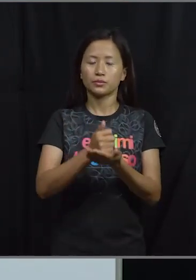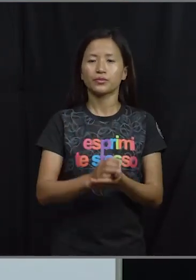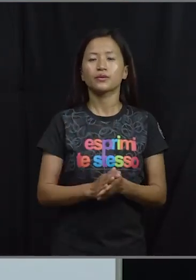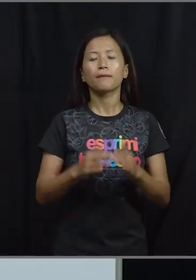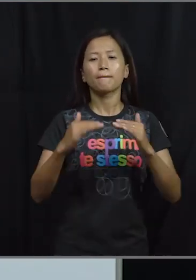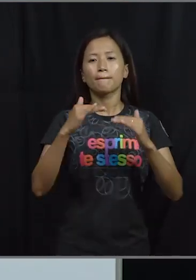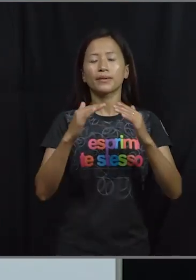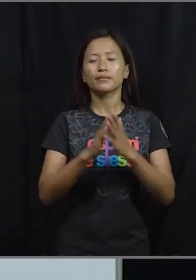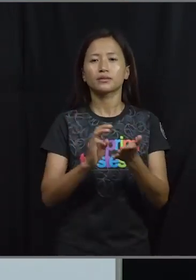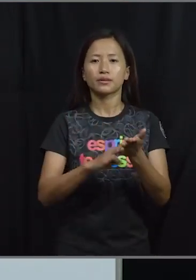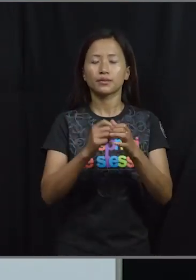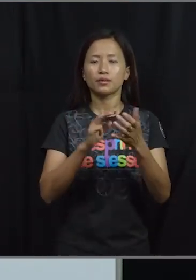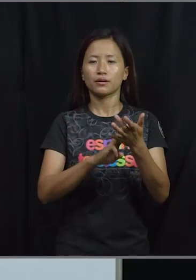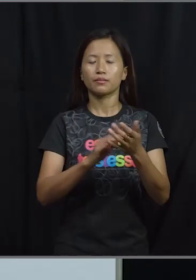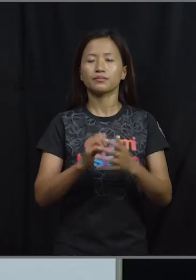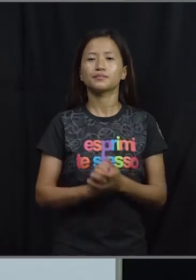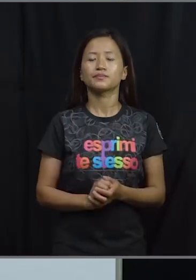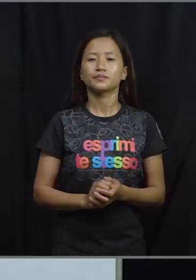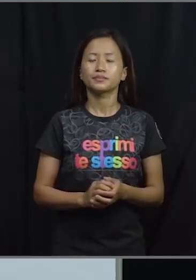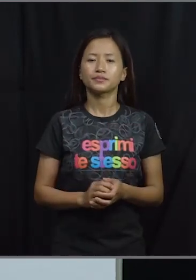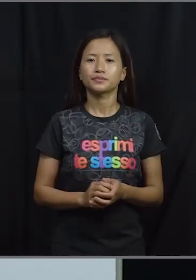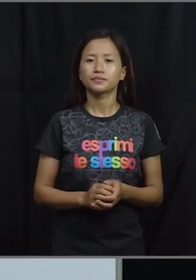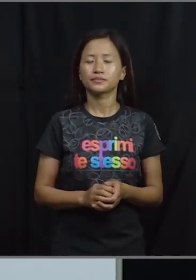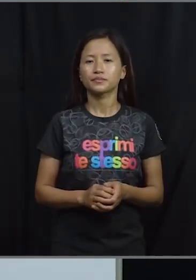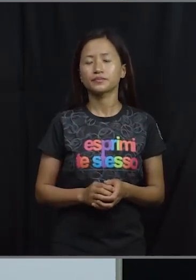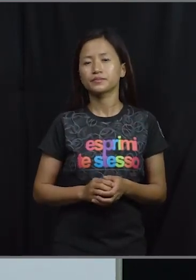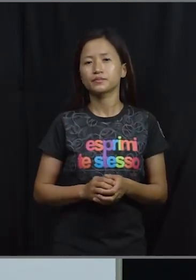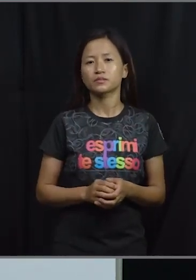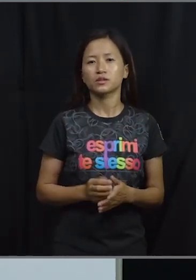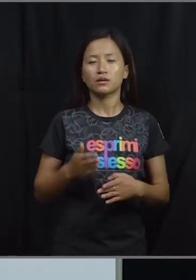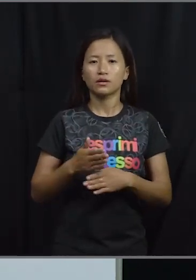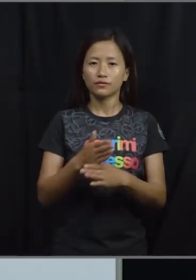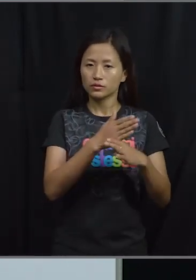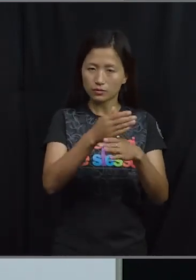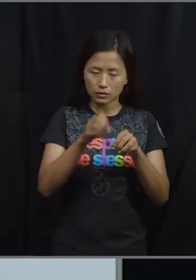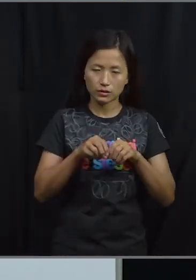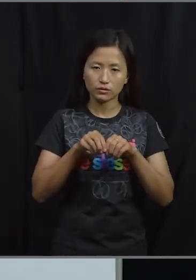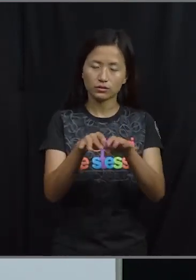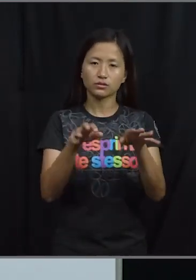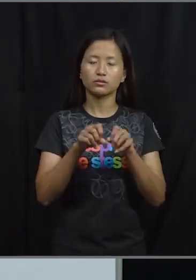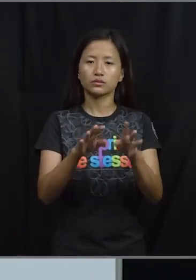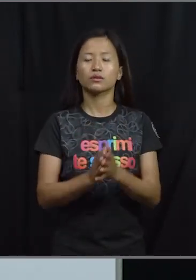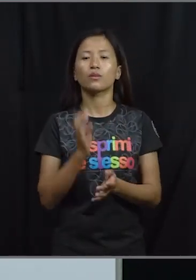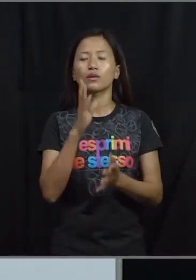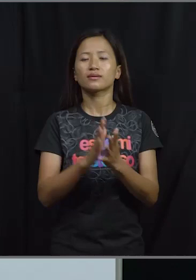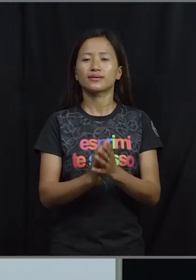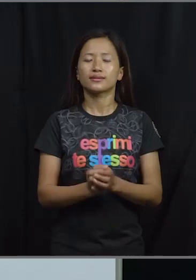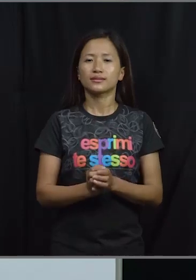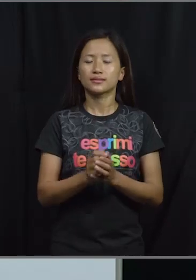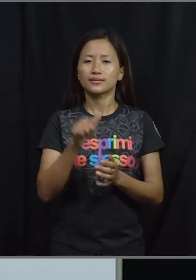every government, every welfare state. So suppose if the distribution of income and wealth is such that